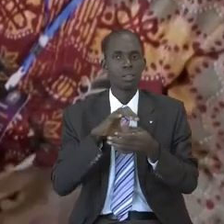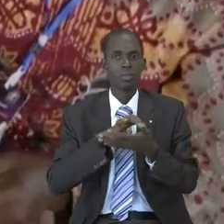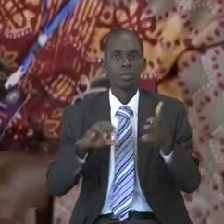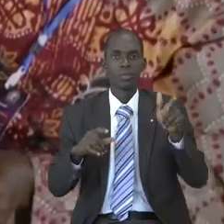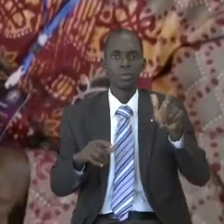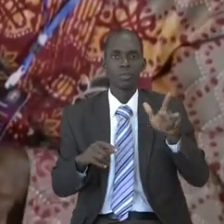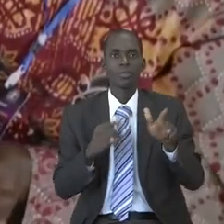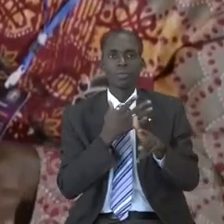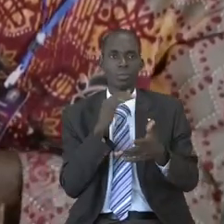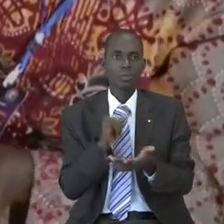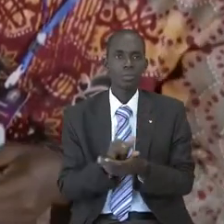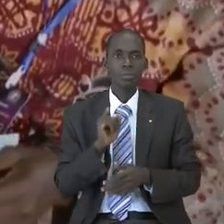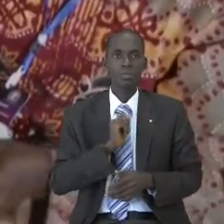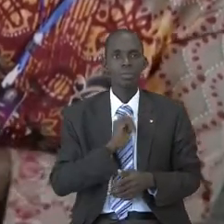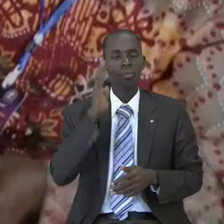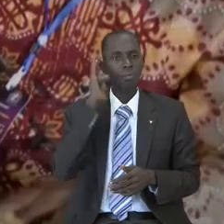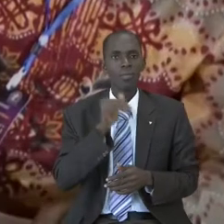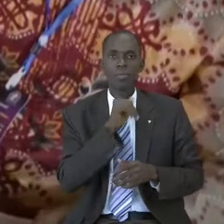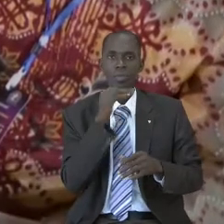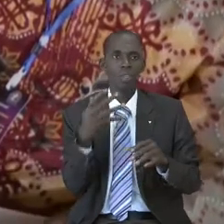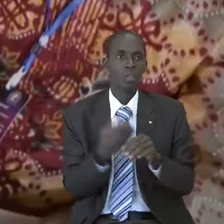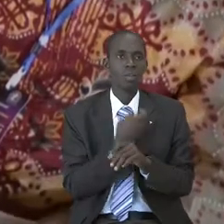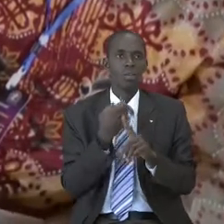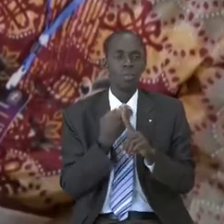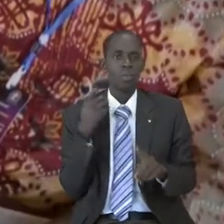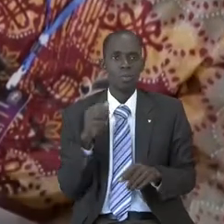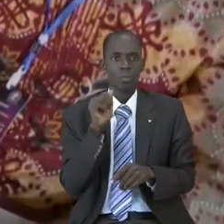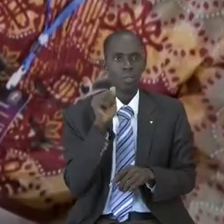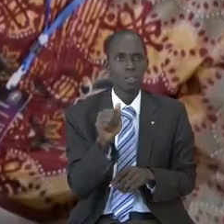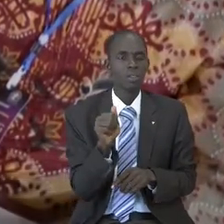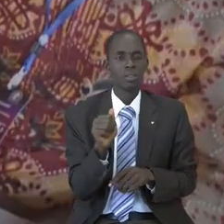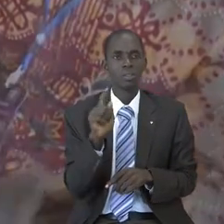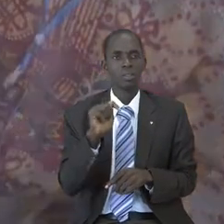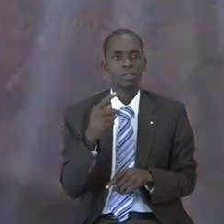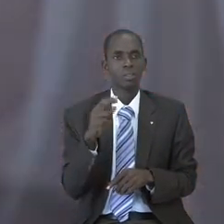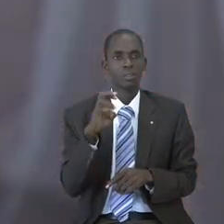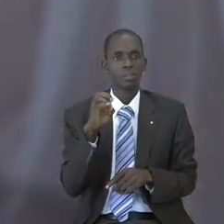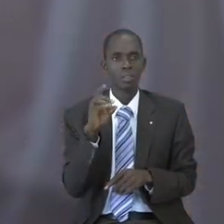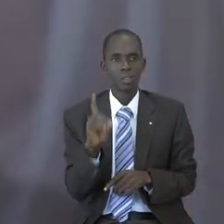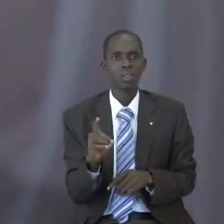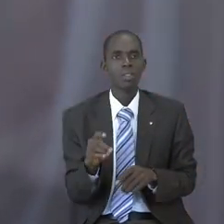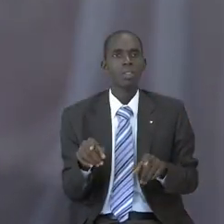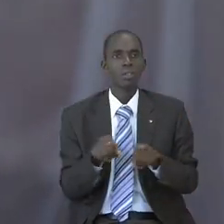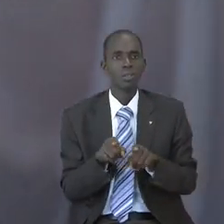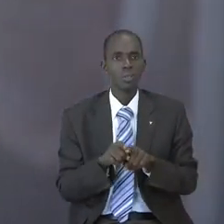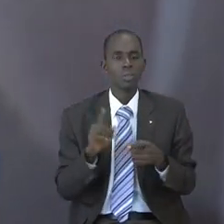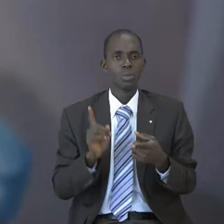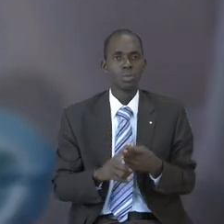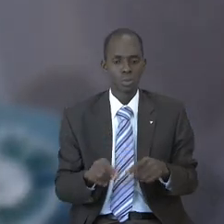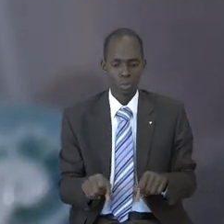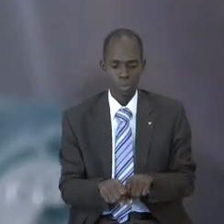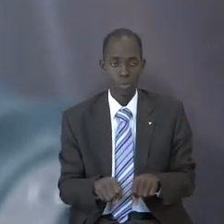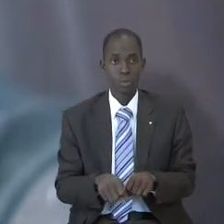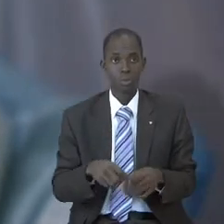I will not take from its thread, even to his shoe lashes,